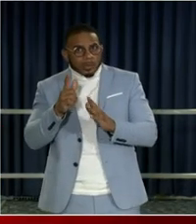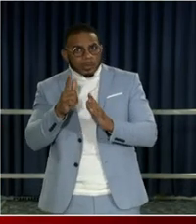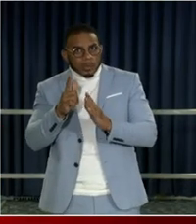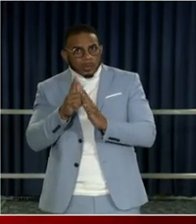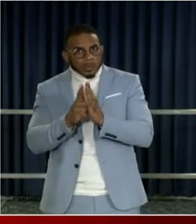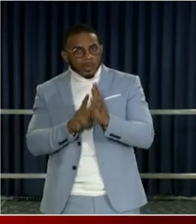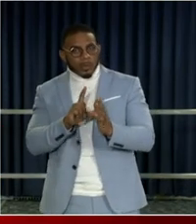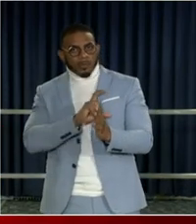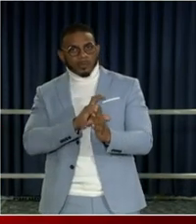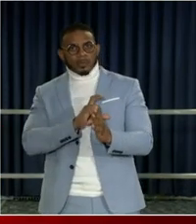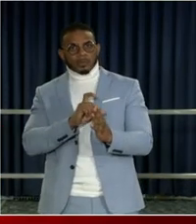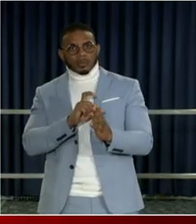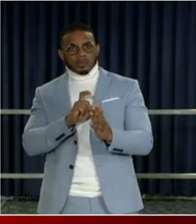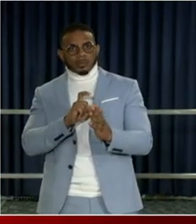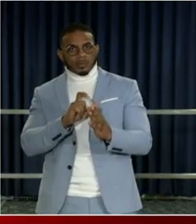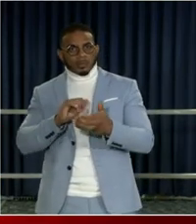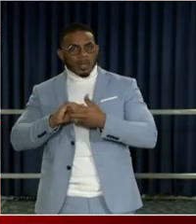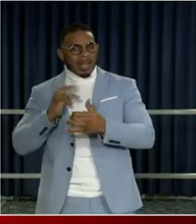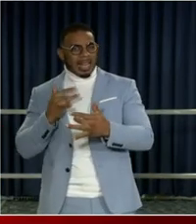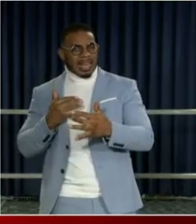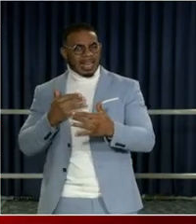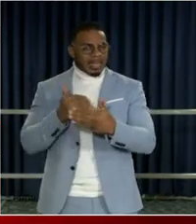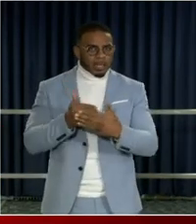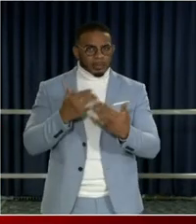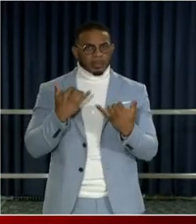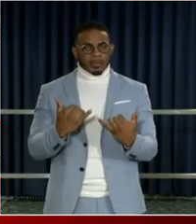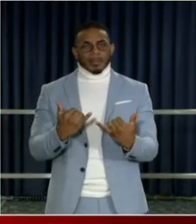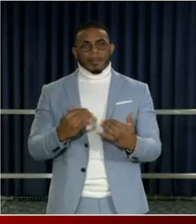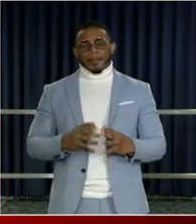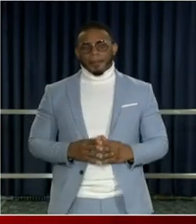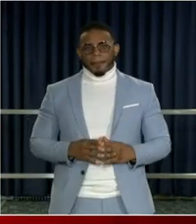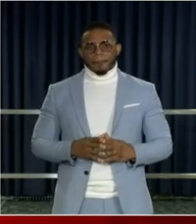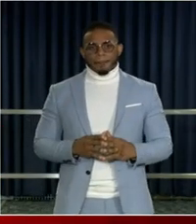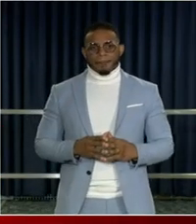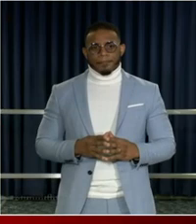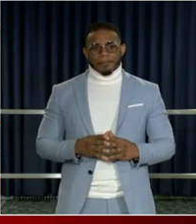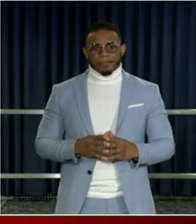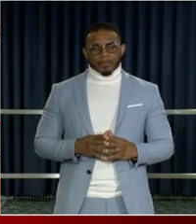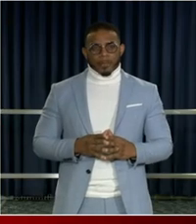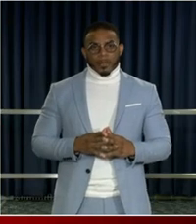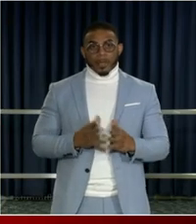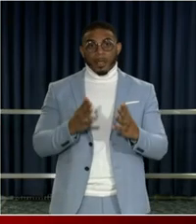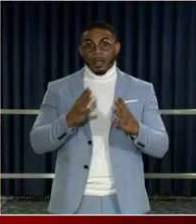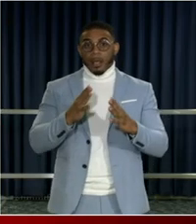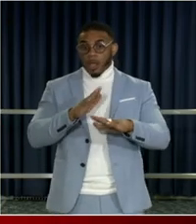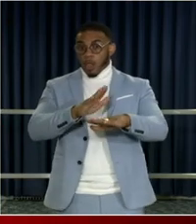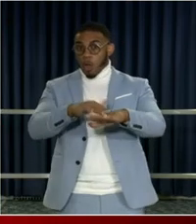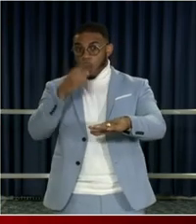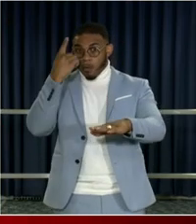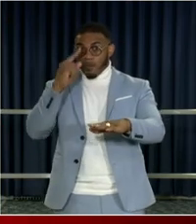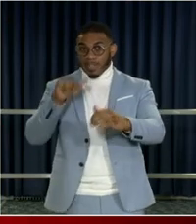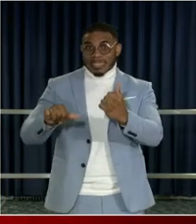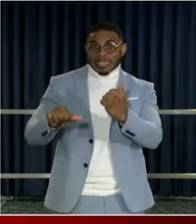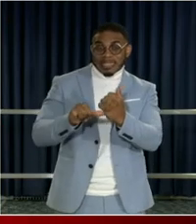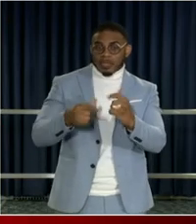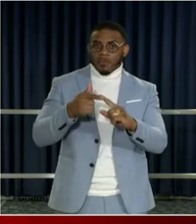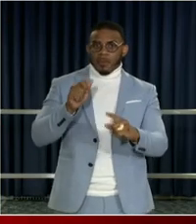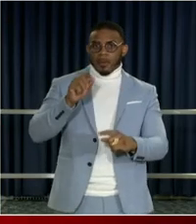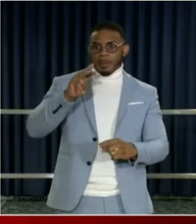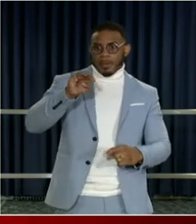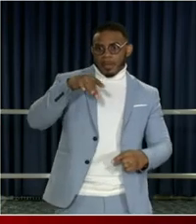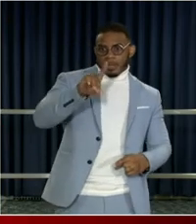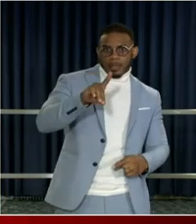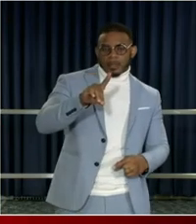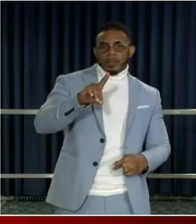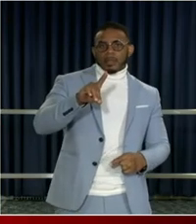enforcement partners leading up to the events of today. The call for assistance from the